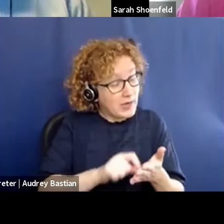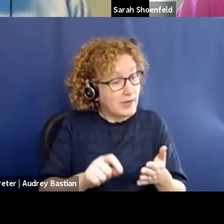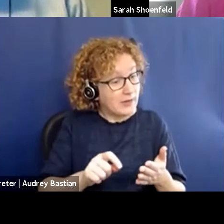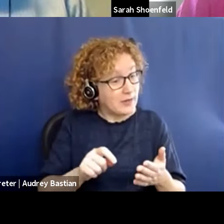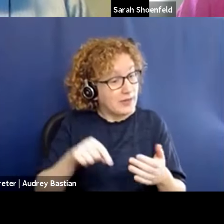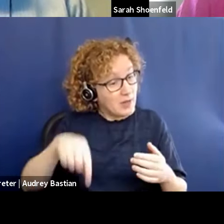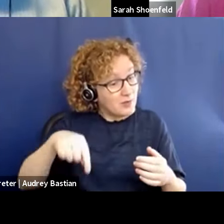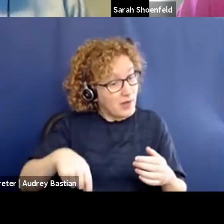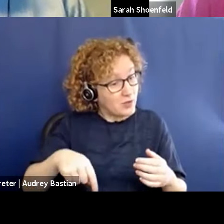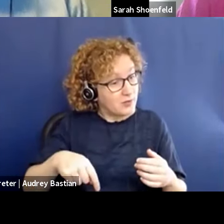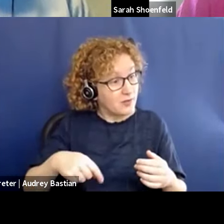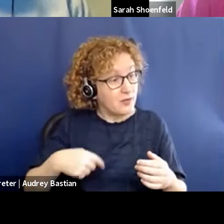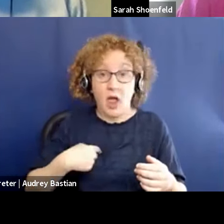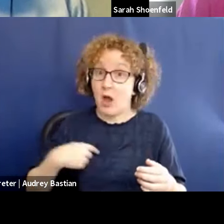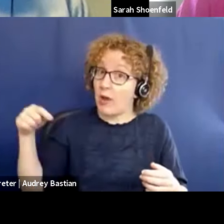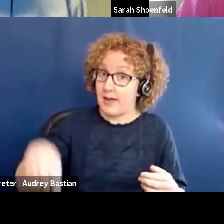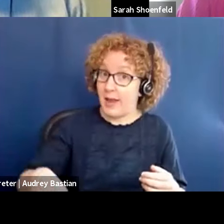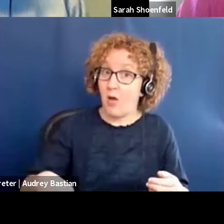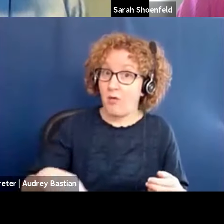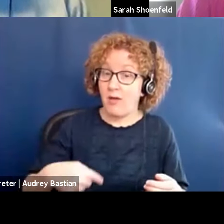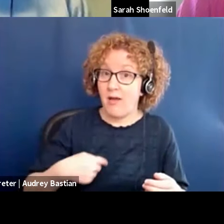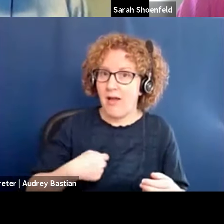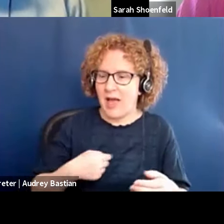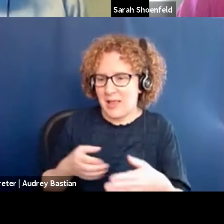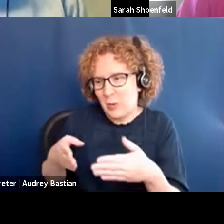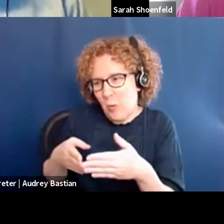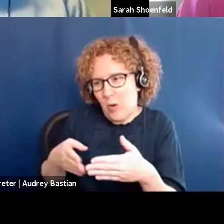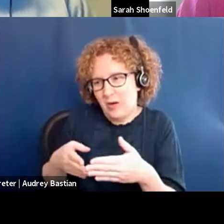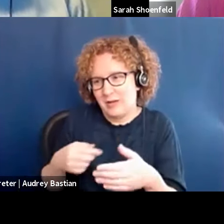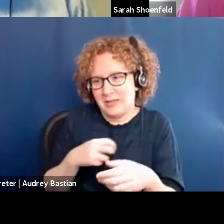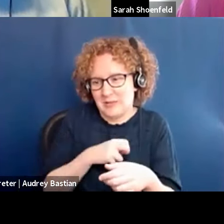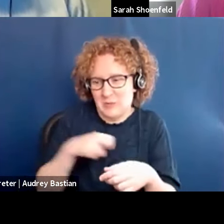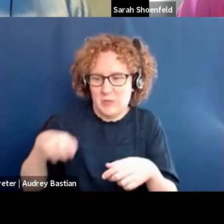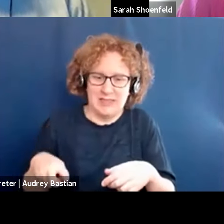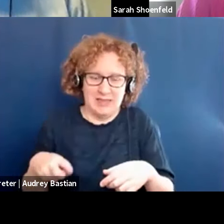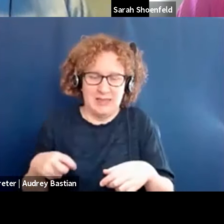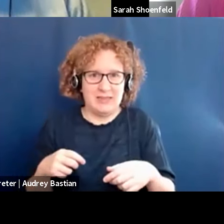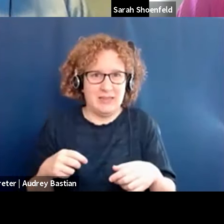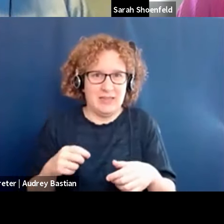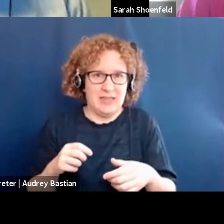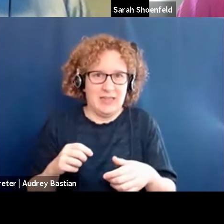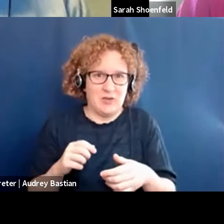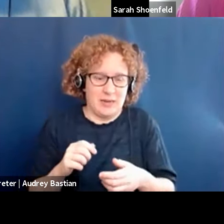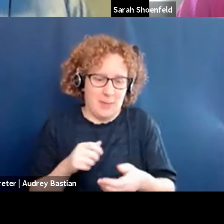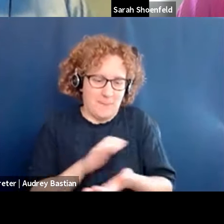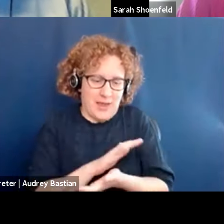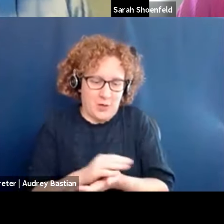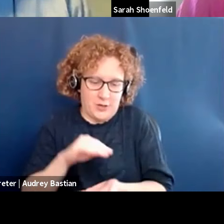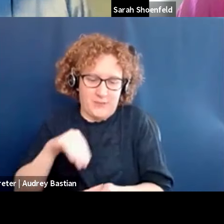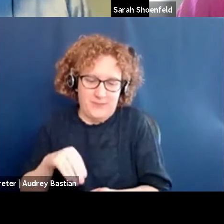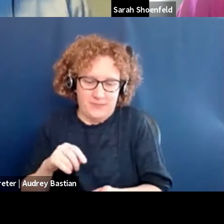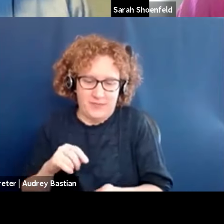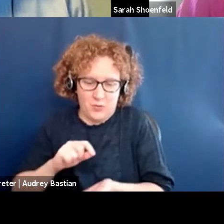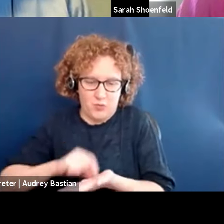write. And I went down and I had like a little corner I had to squeeze in. I could hardly get my paper down in